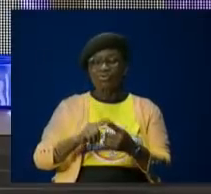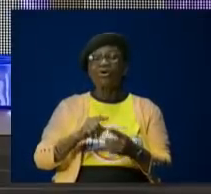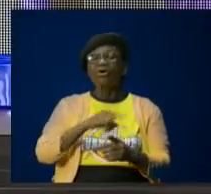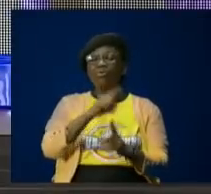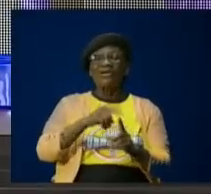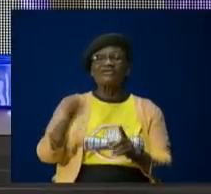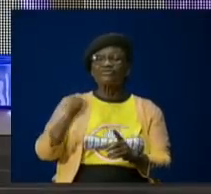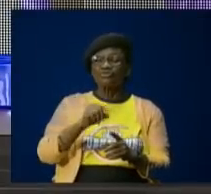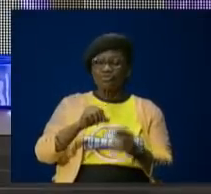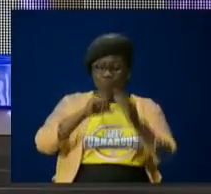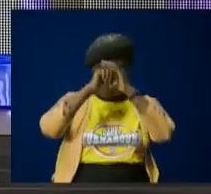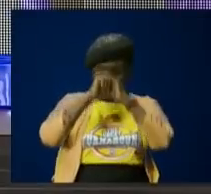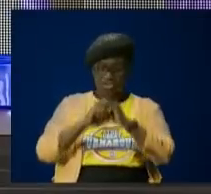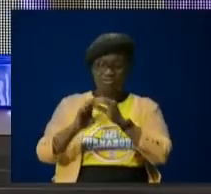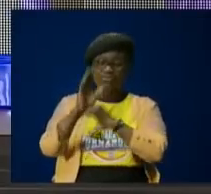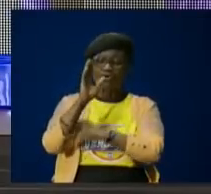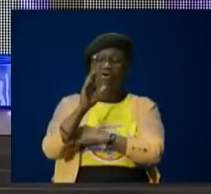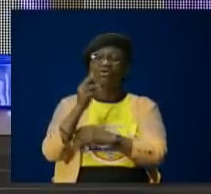will stand up.